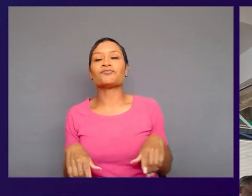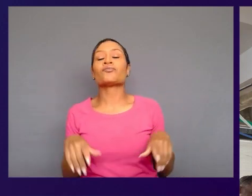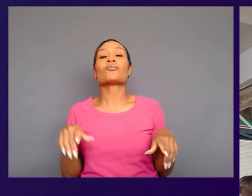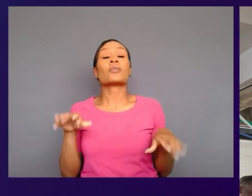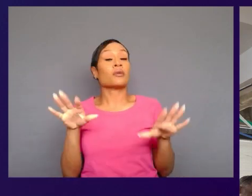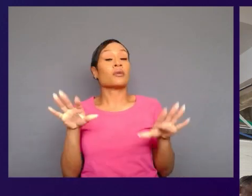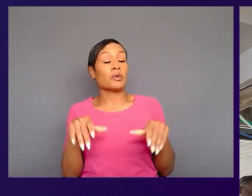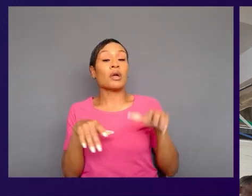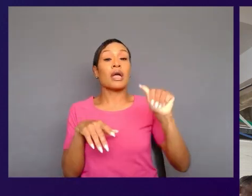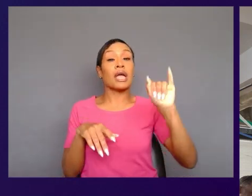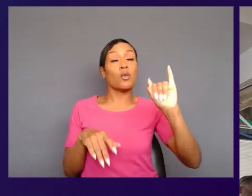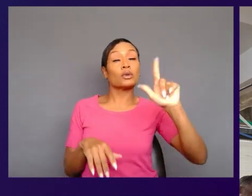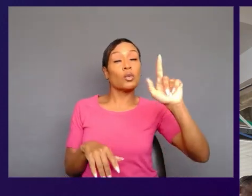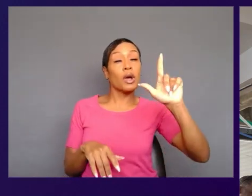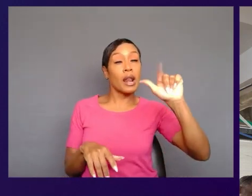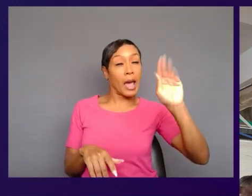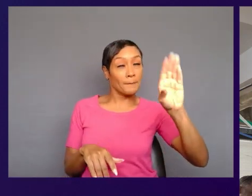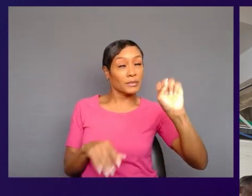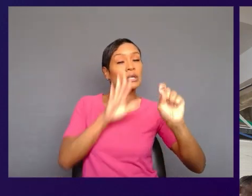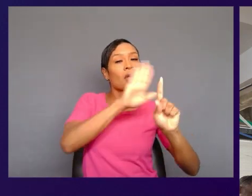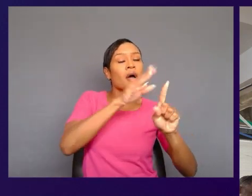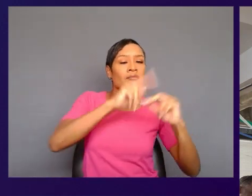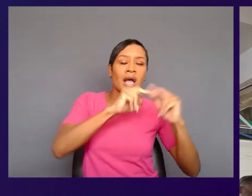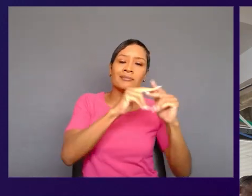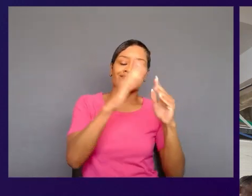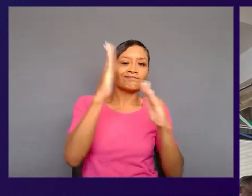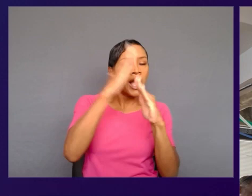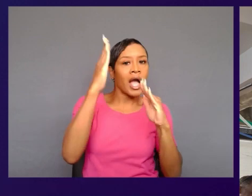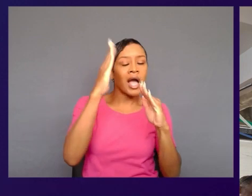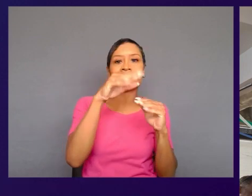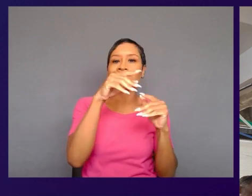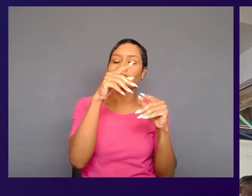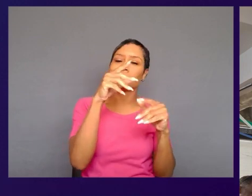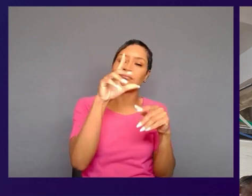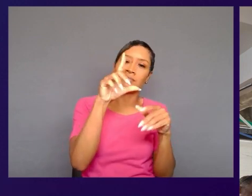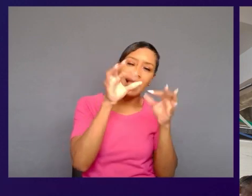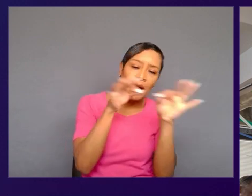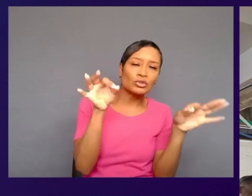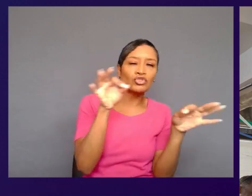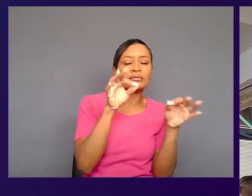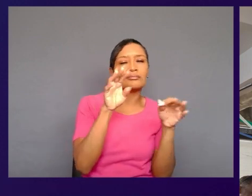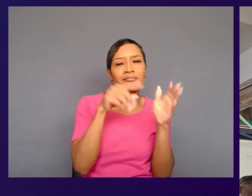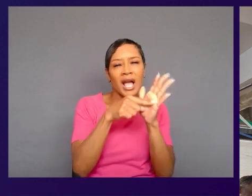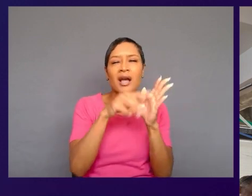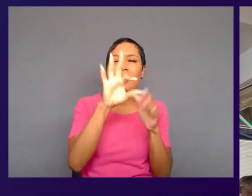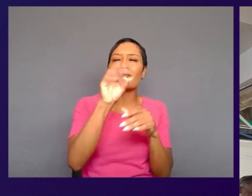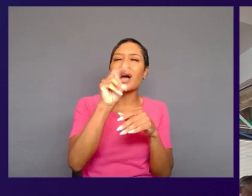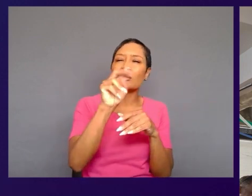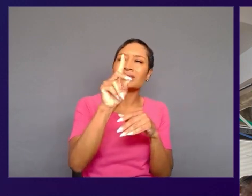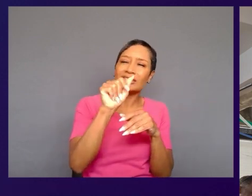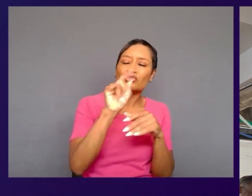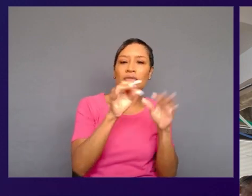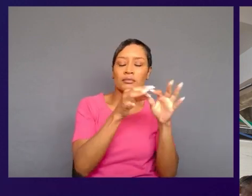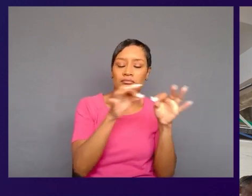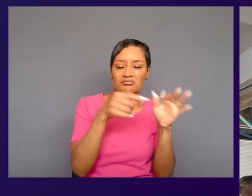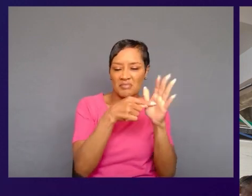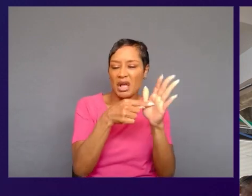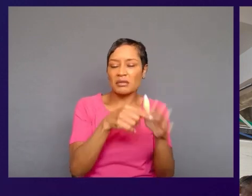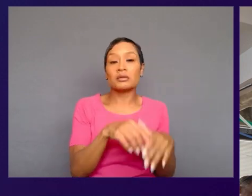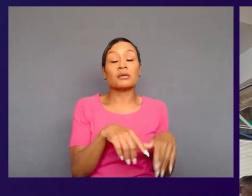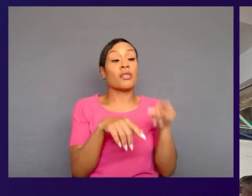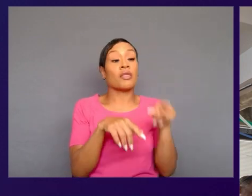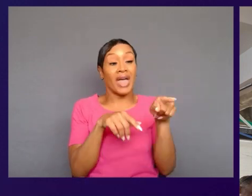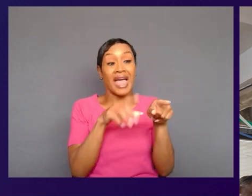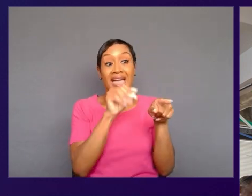So AI21 Labs, they build state-of-the-art language models, foundation models. And they and their customers then customize